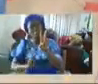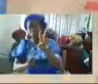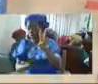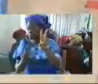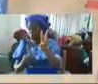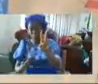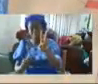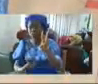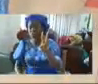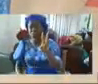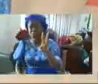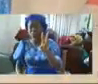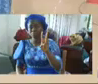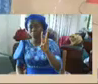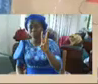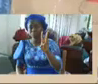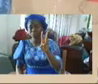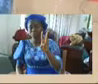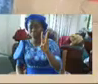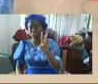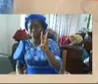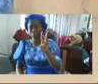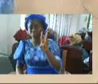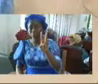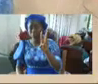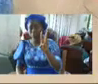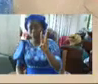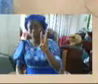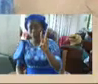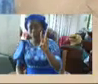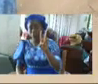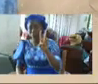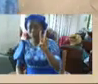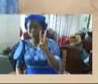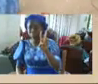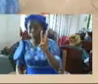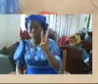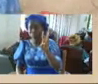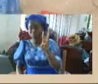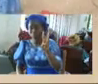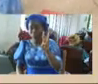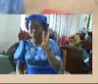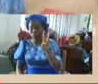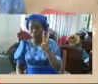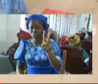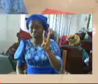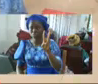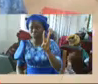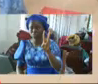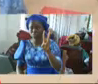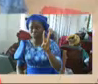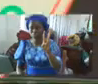Now those of you already in front and those who might still be on the way, cry to Jesus Christ and ask him to be merciful unto